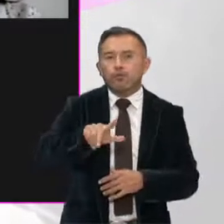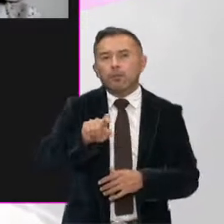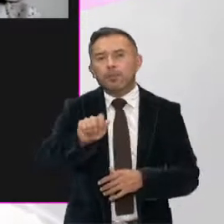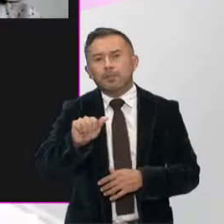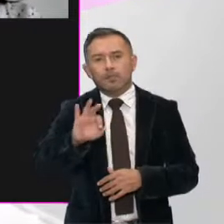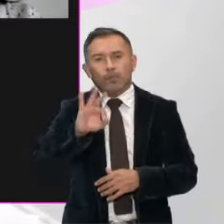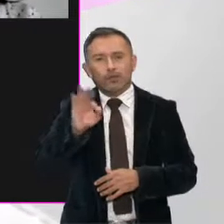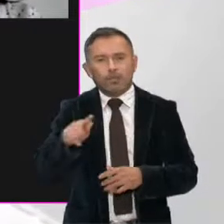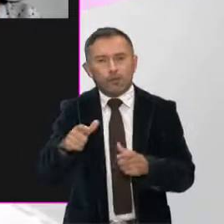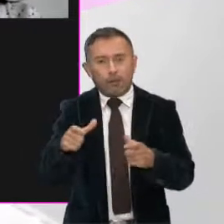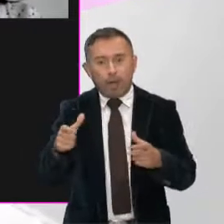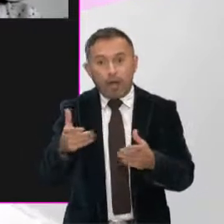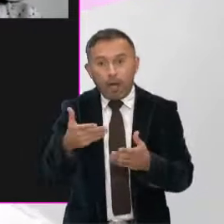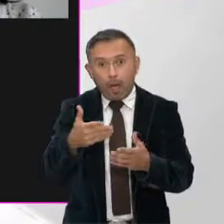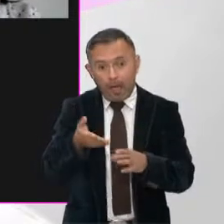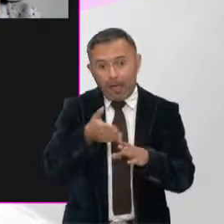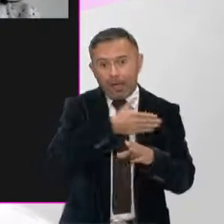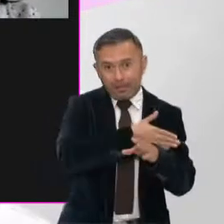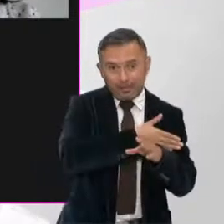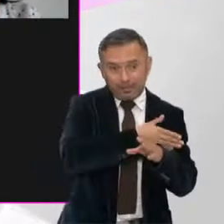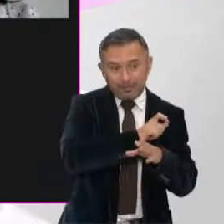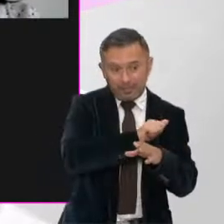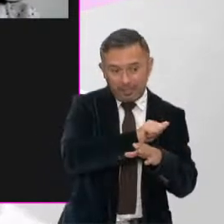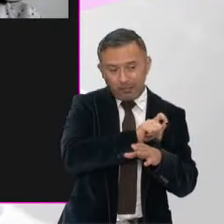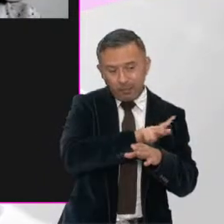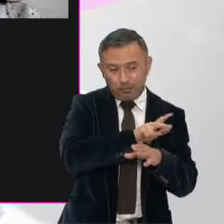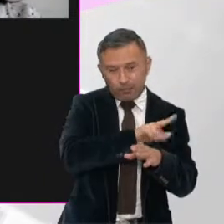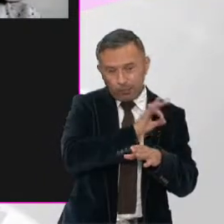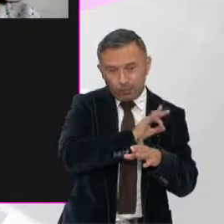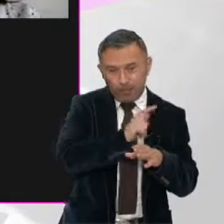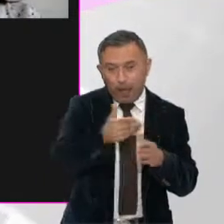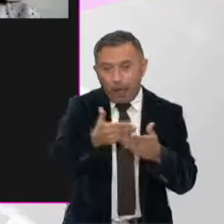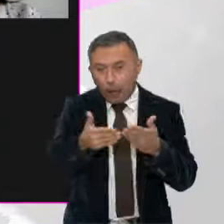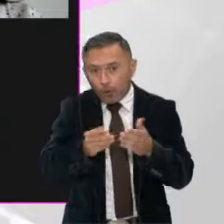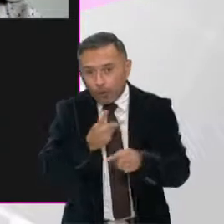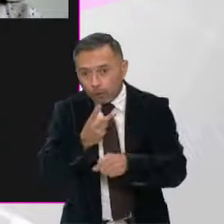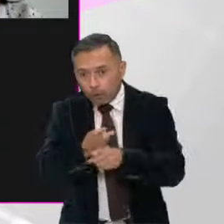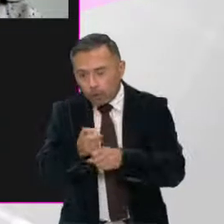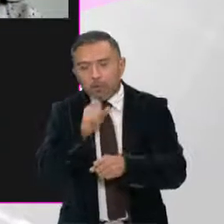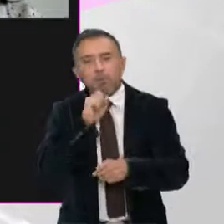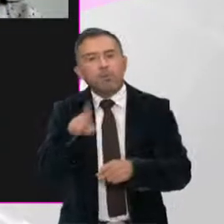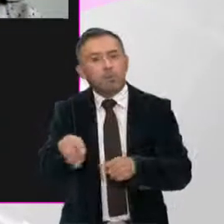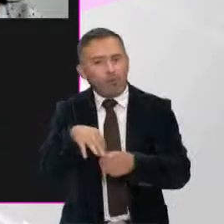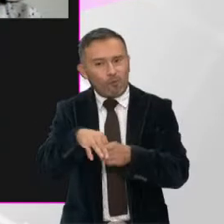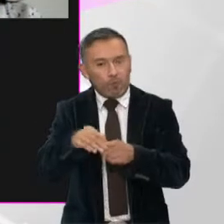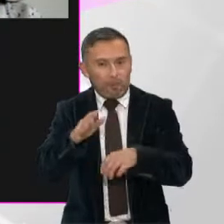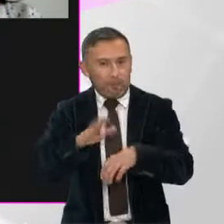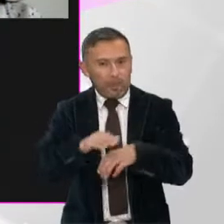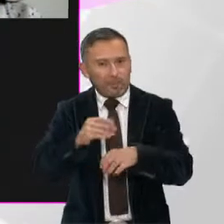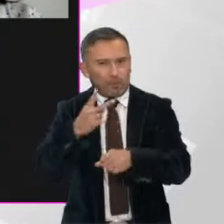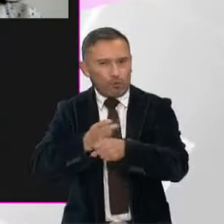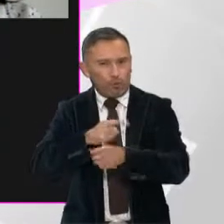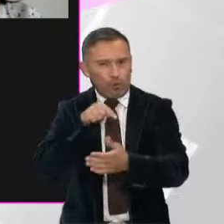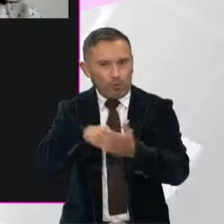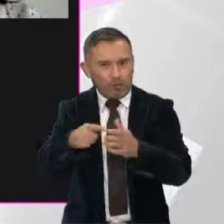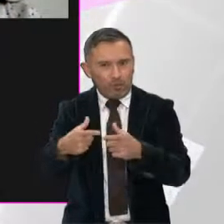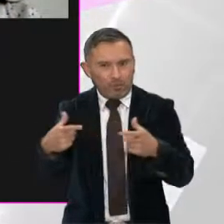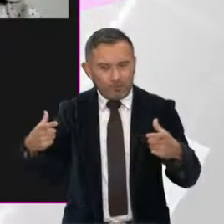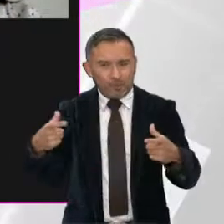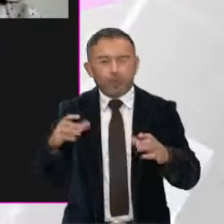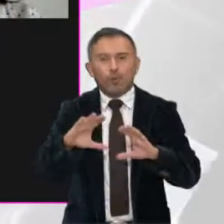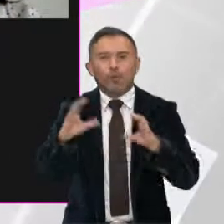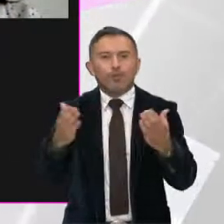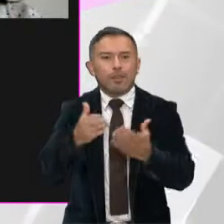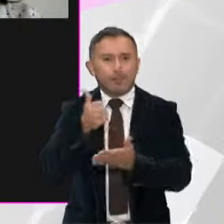had around 28 or 26%, and in this case, this vote has been repeated by the most important